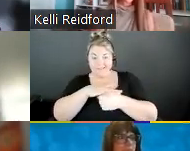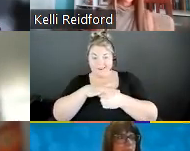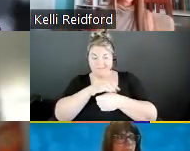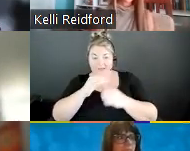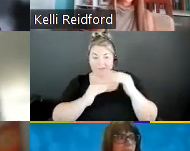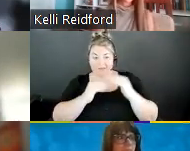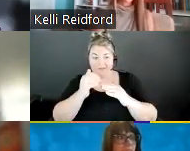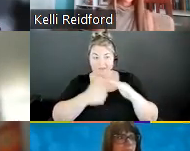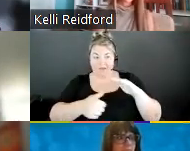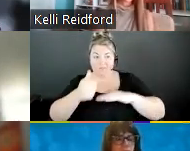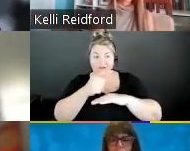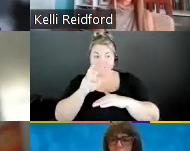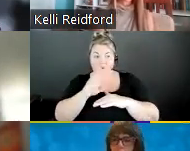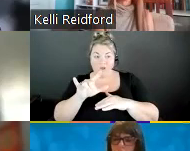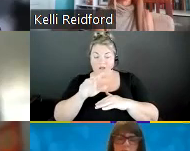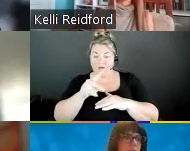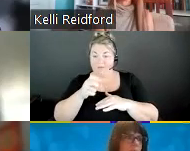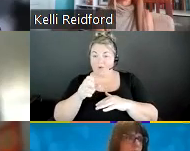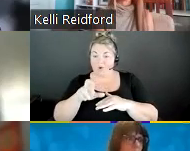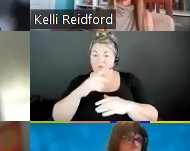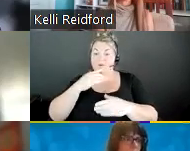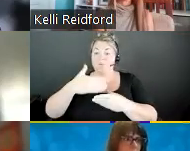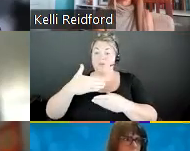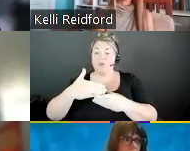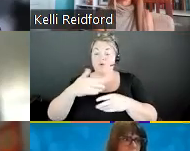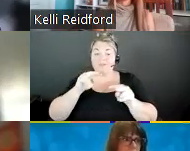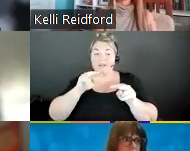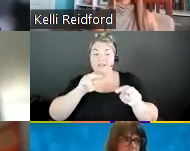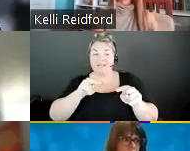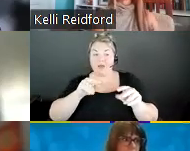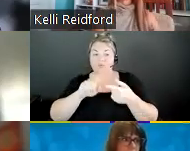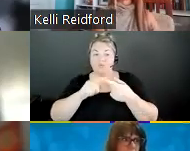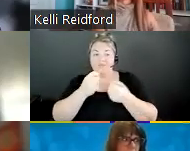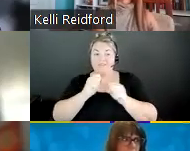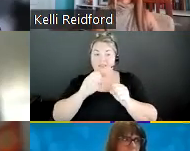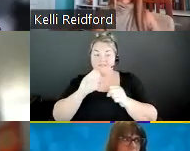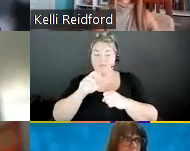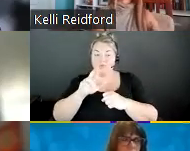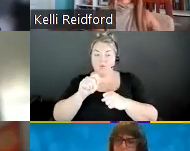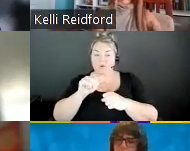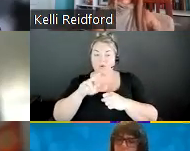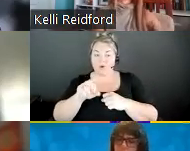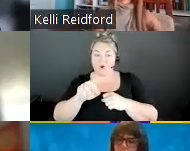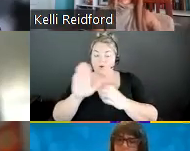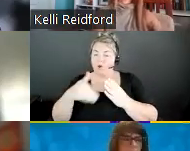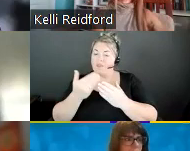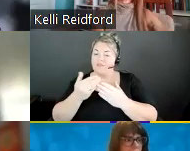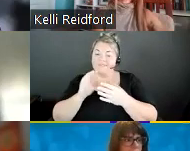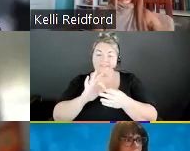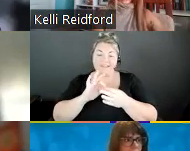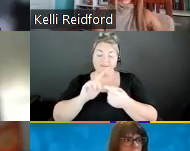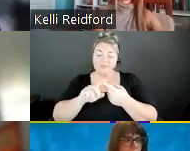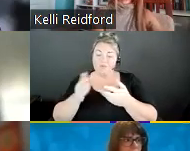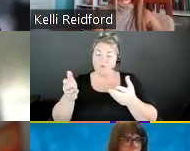power, there is windows that lead out to that safe courtyard, and all of it is connected to bring